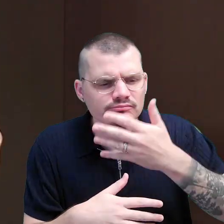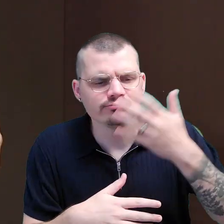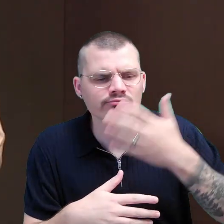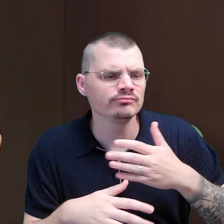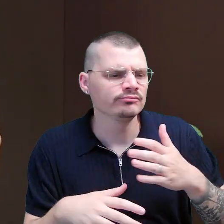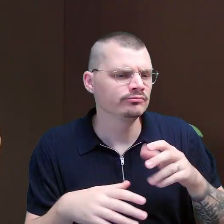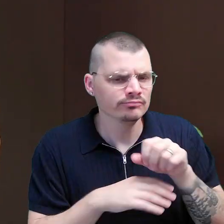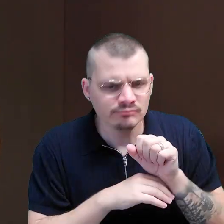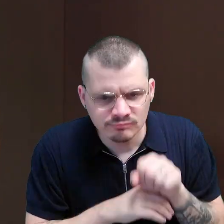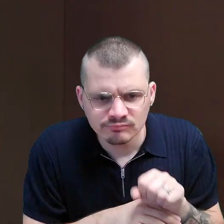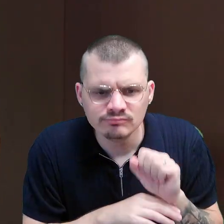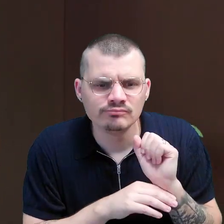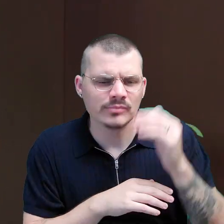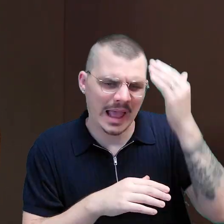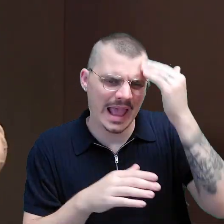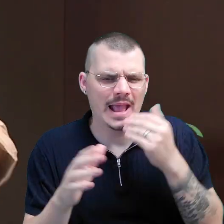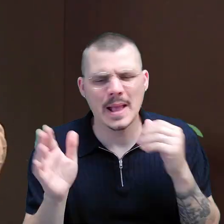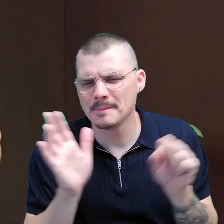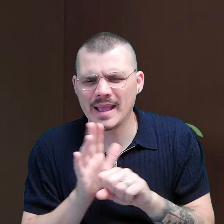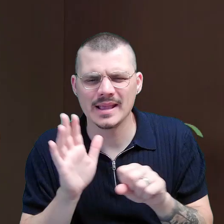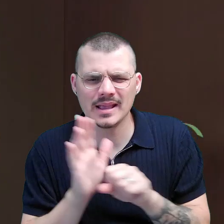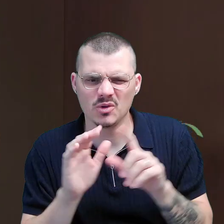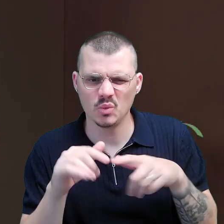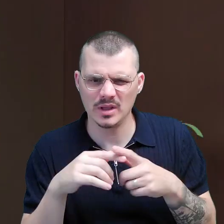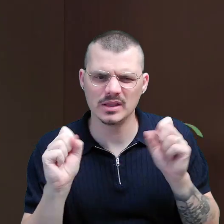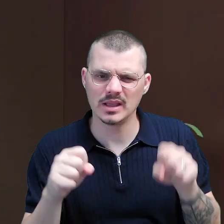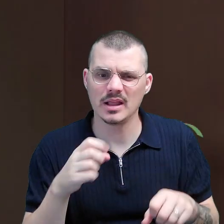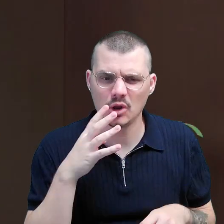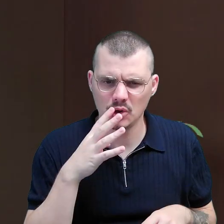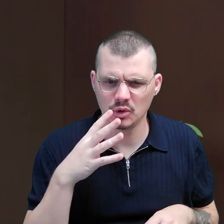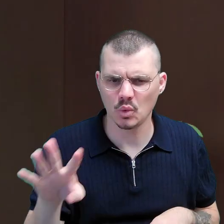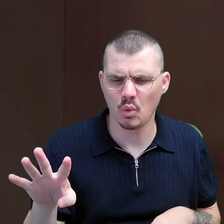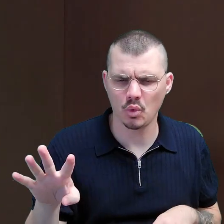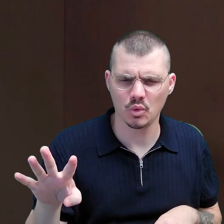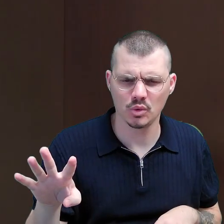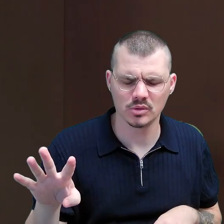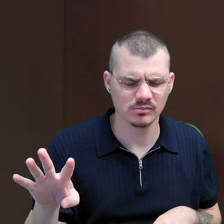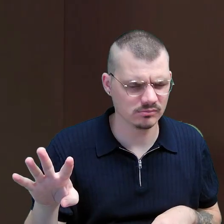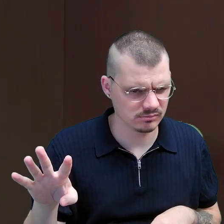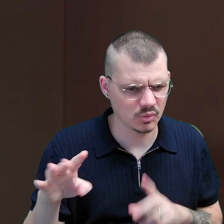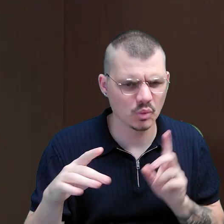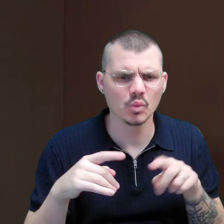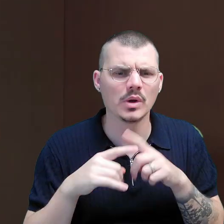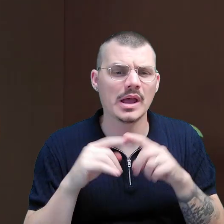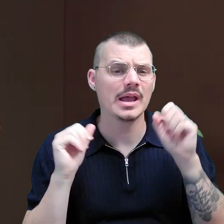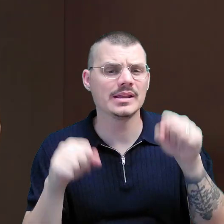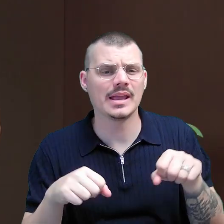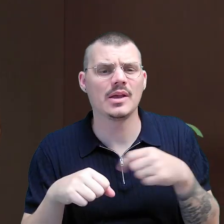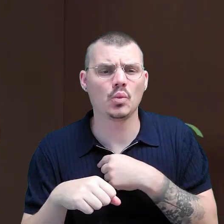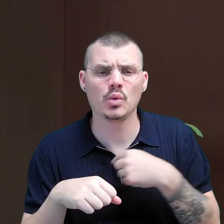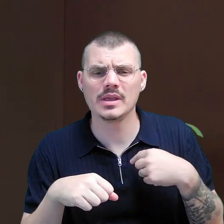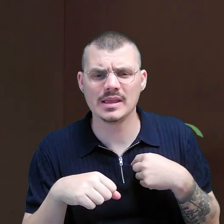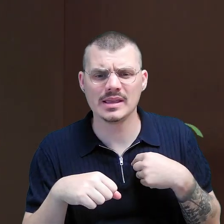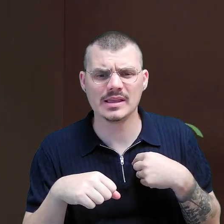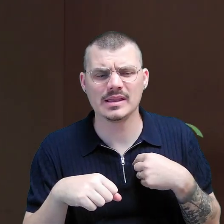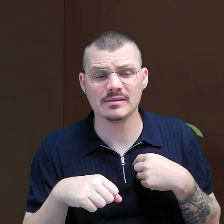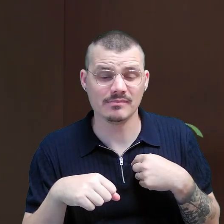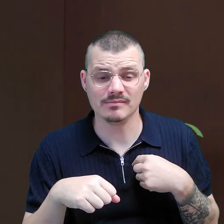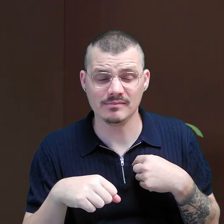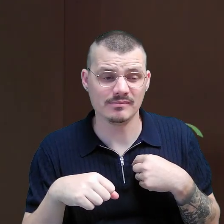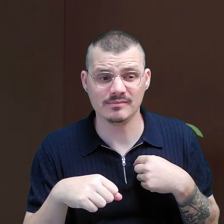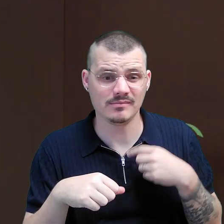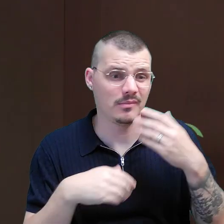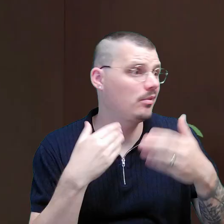waving, the headbanging, the whatever it is? When can we ignore that